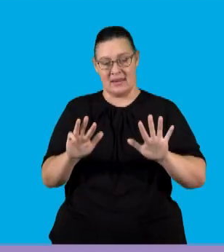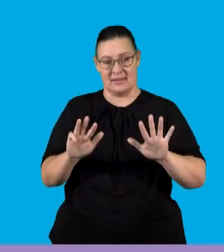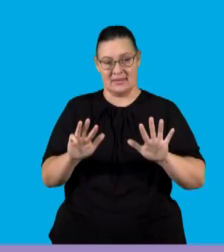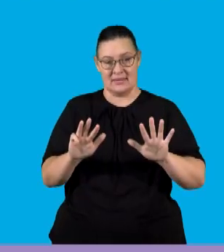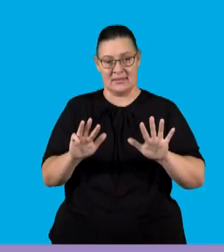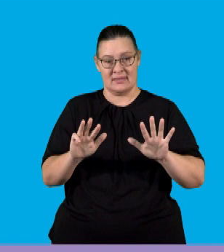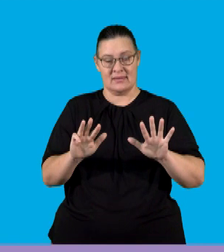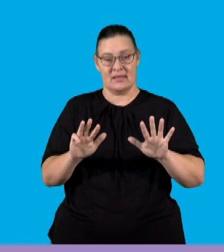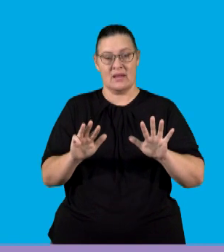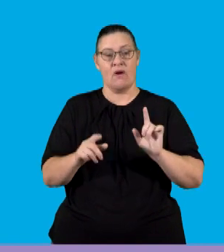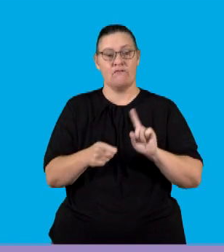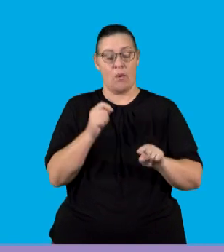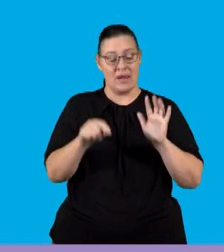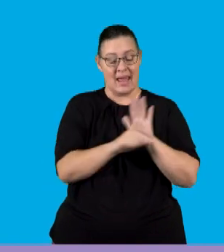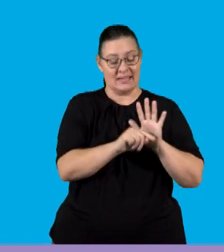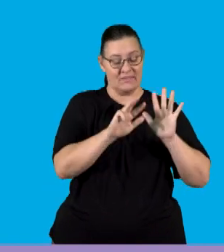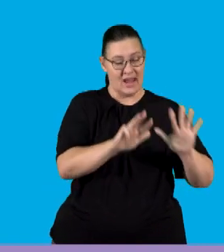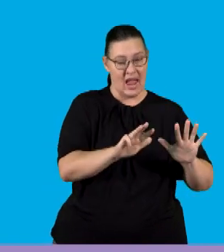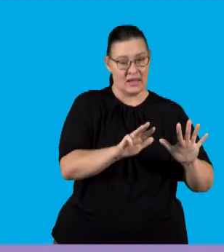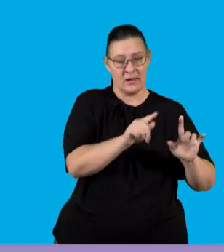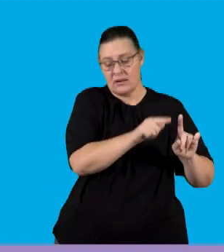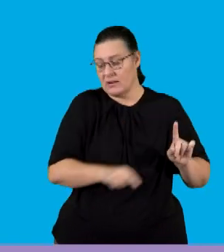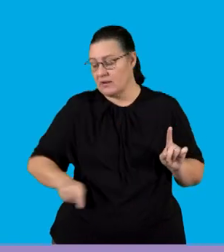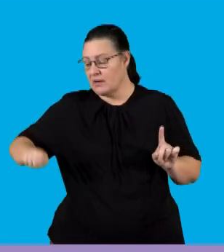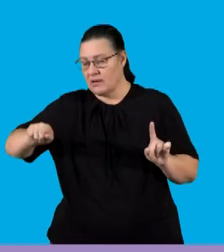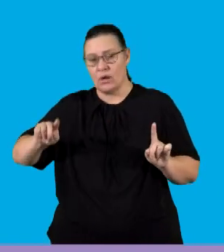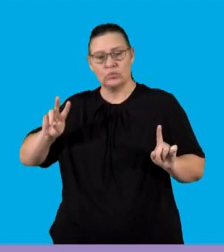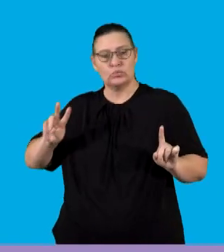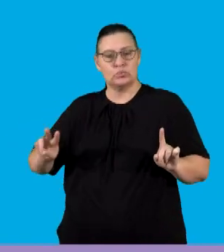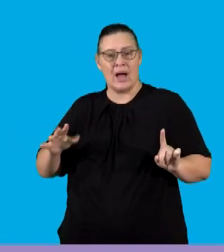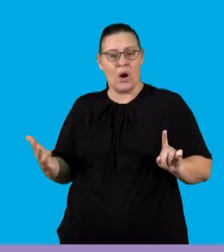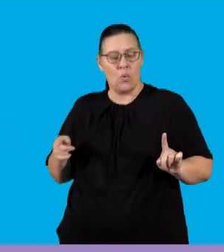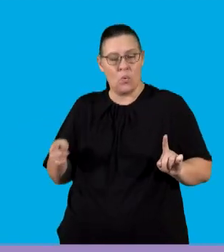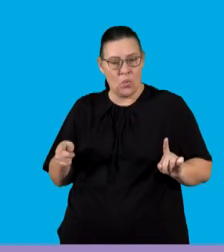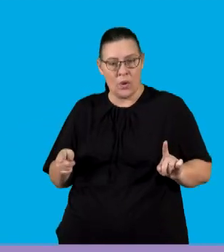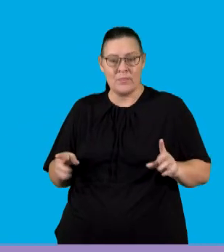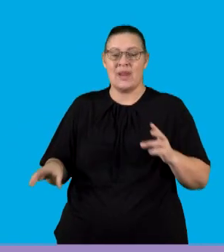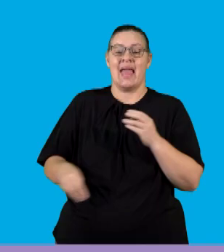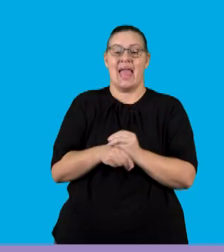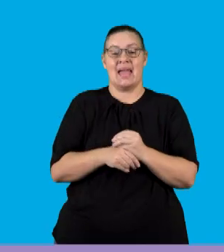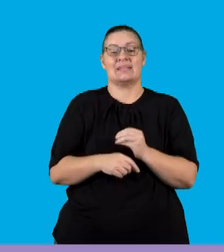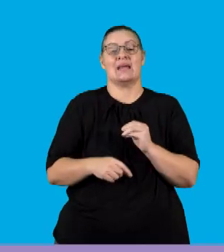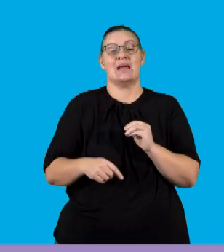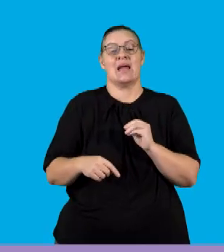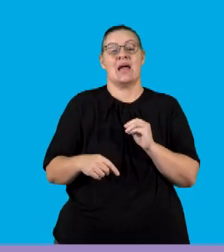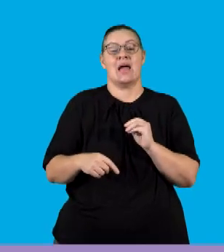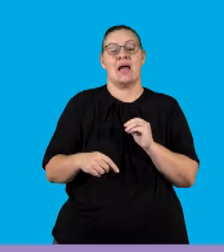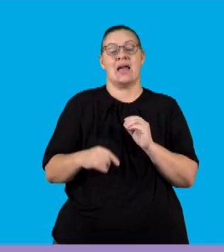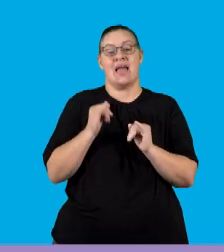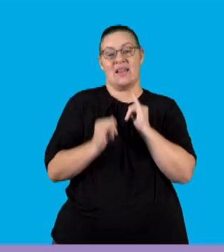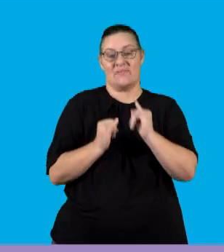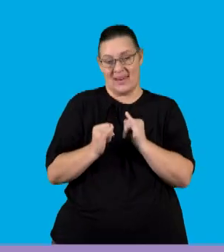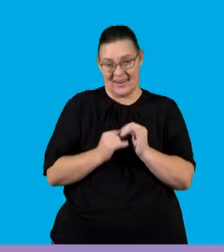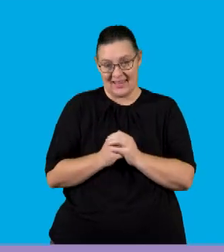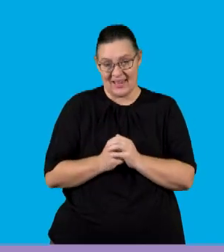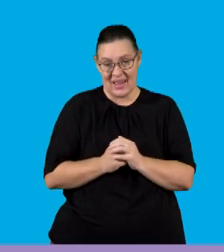negative 9, correct? And from negative 9, how can we move to the 2? Yes, we are going to add 11.